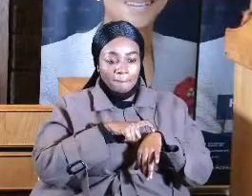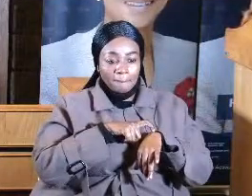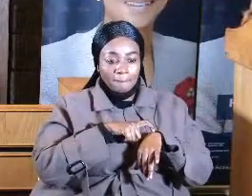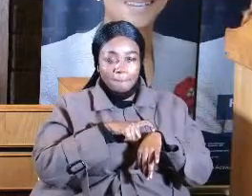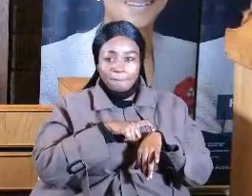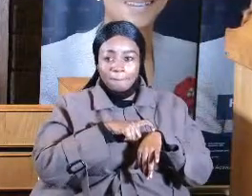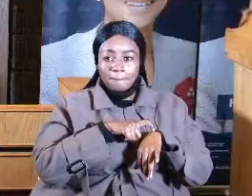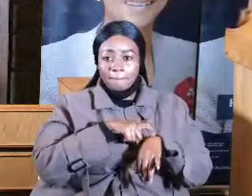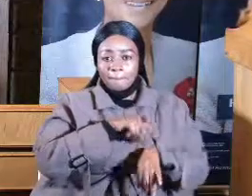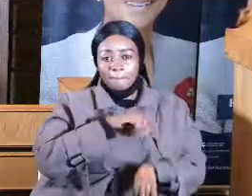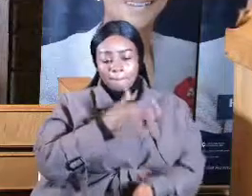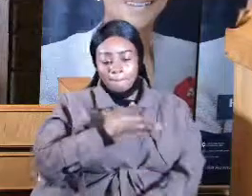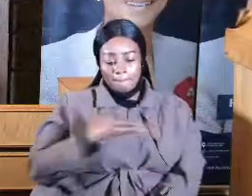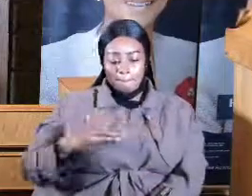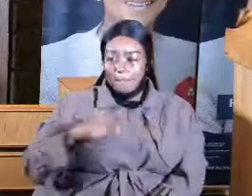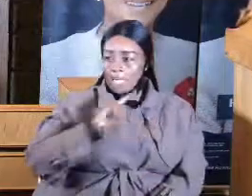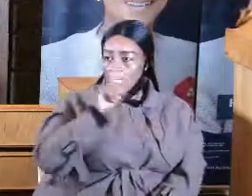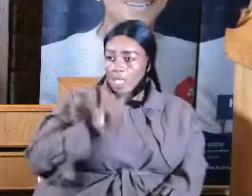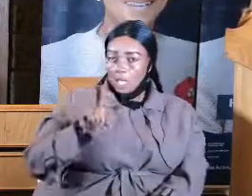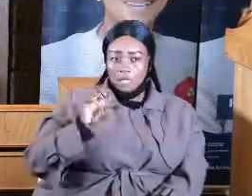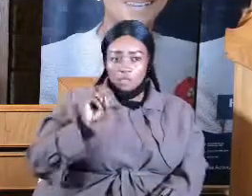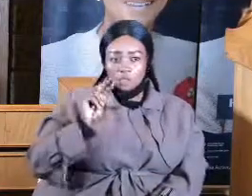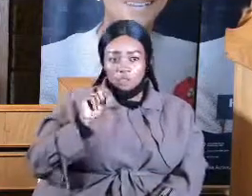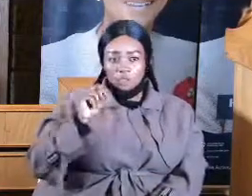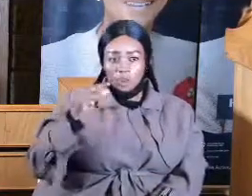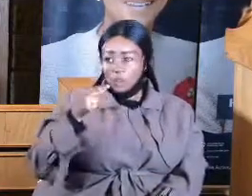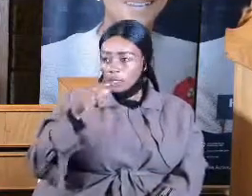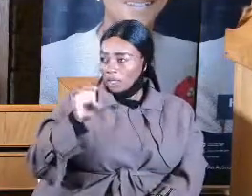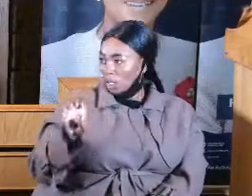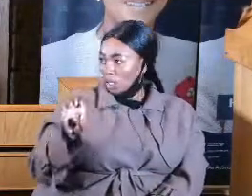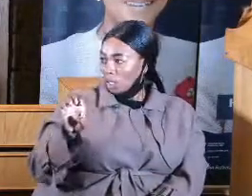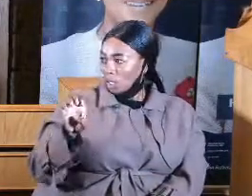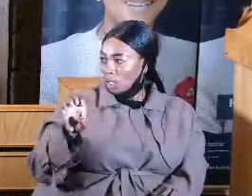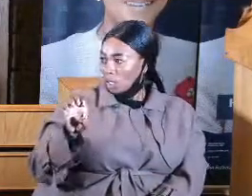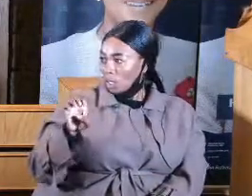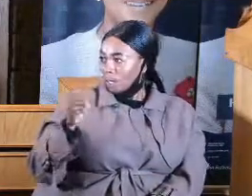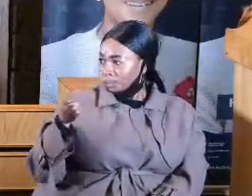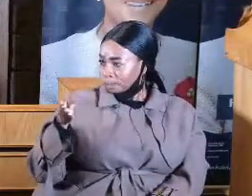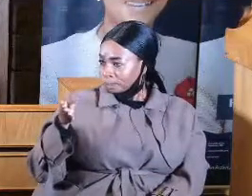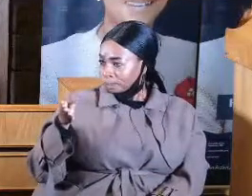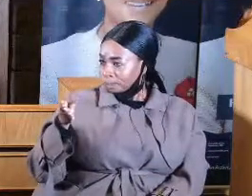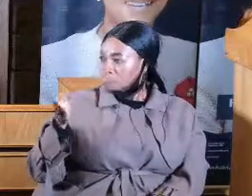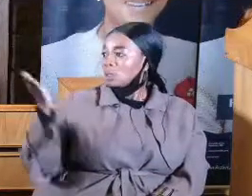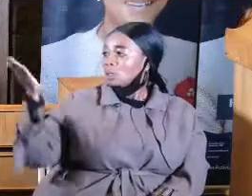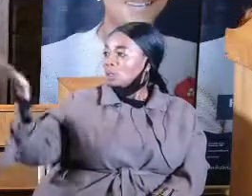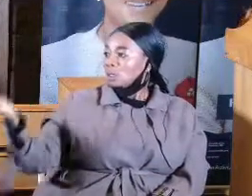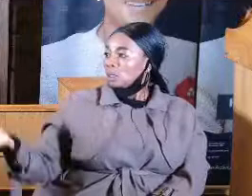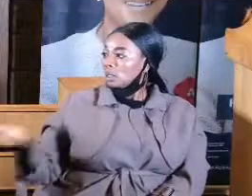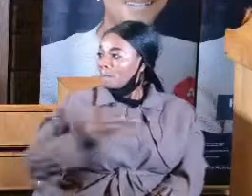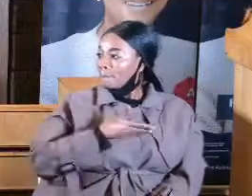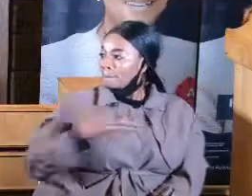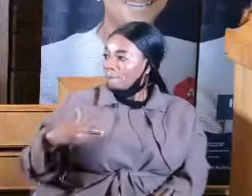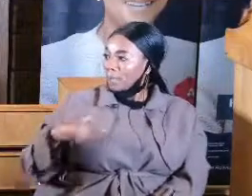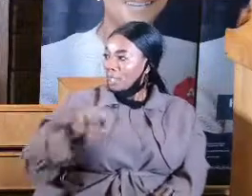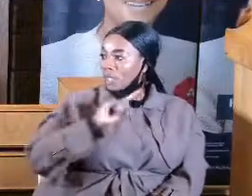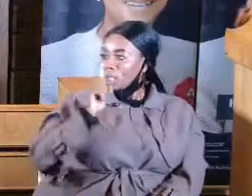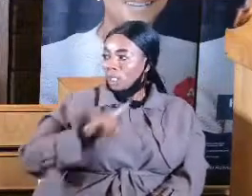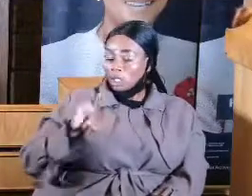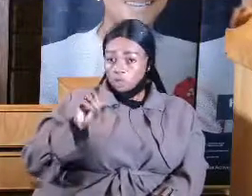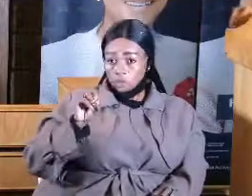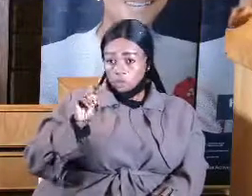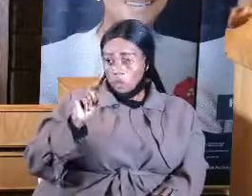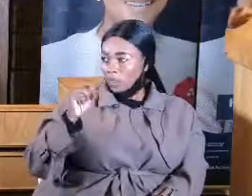Mrs. Zonke. Are you in, Mrs. Zonke? Is she here? Okay, Mrs. Zonke is going to speak to